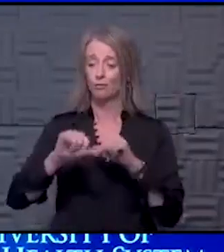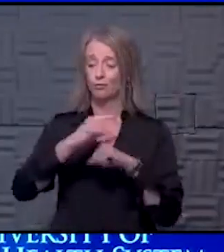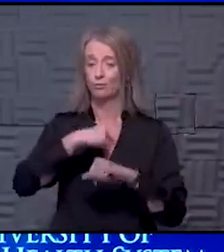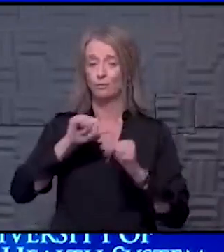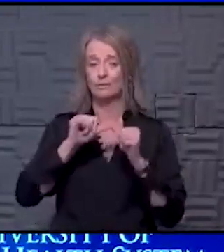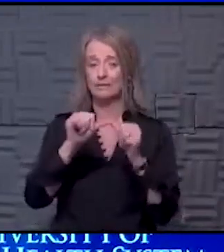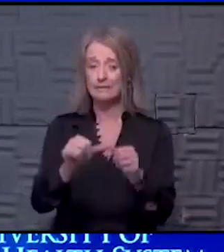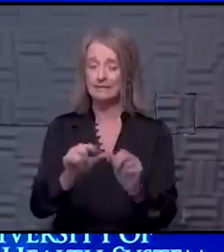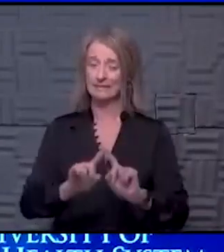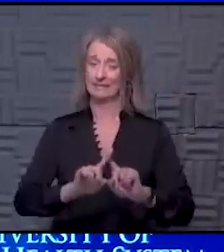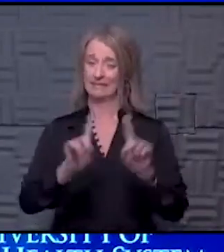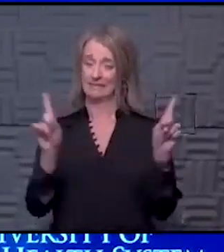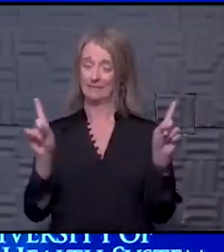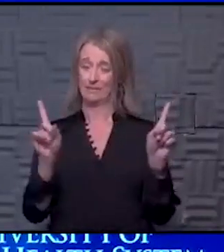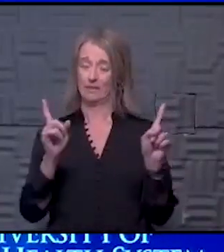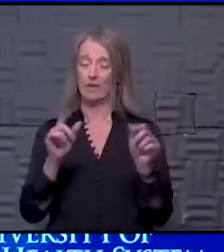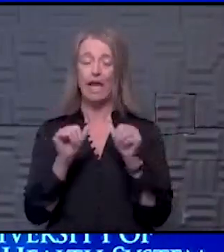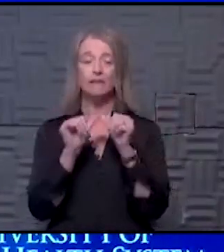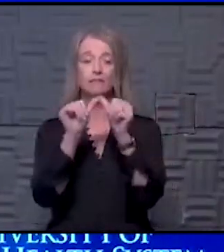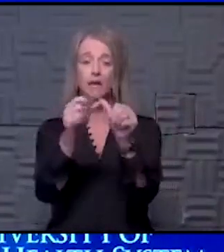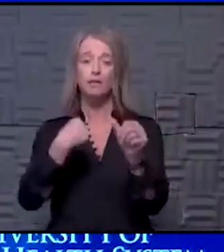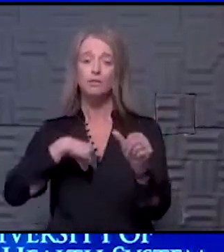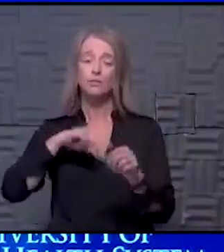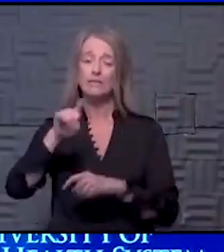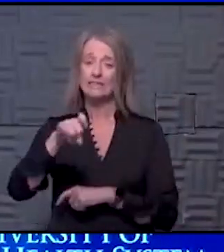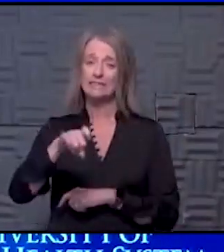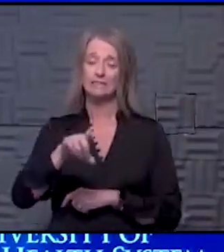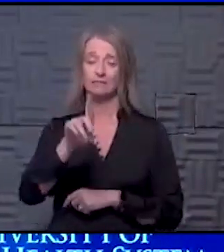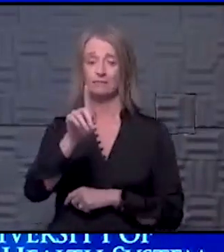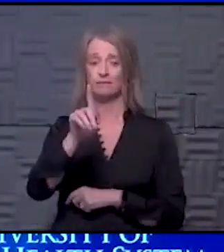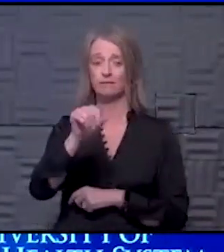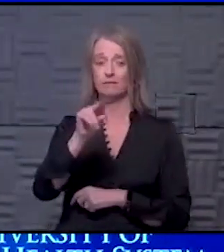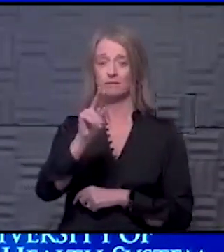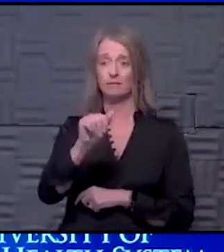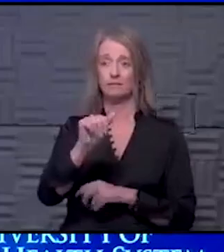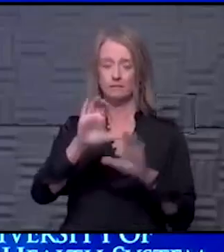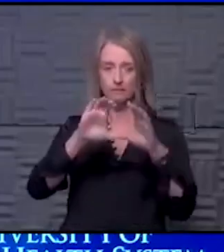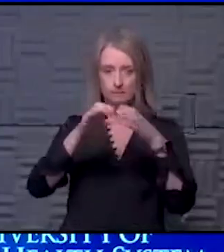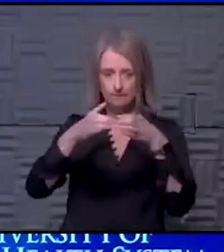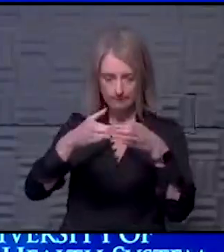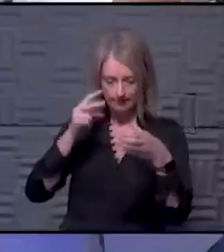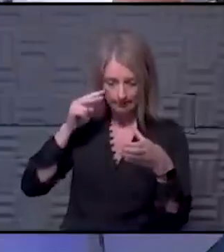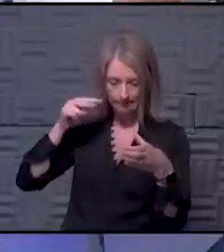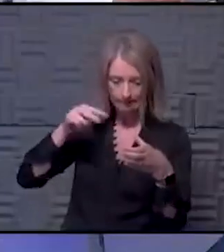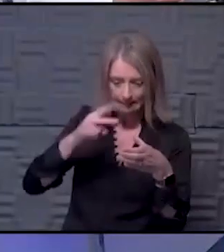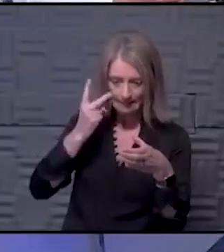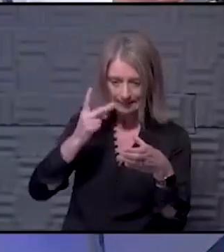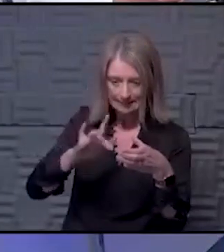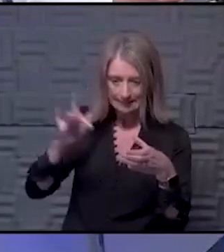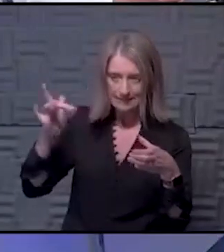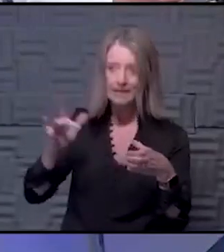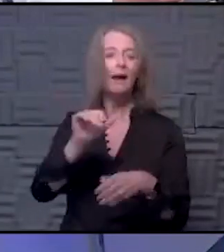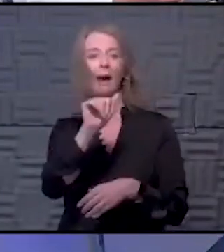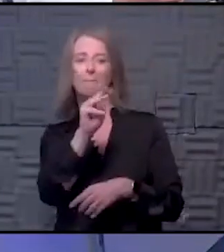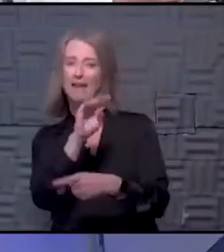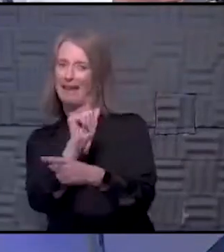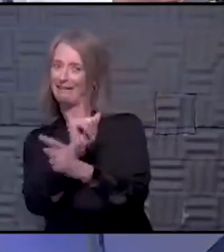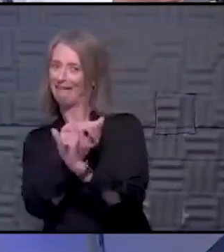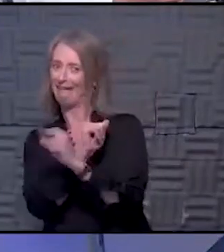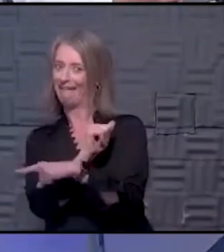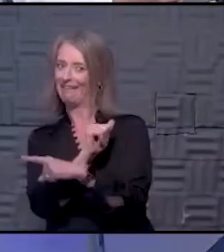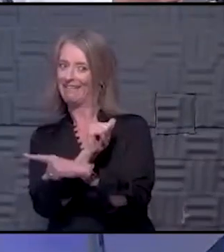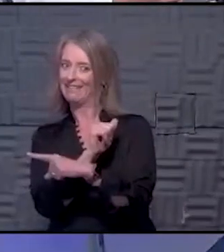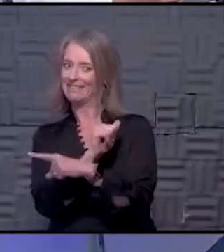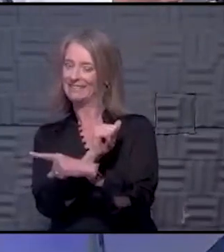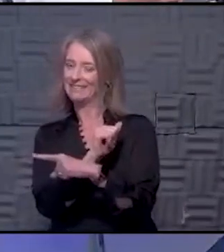this is maybe slightly different. As long as we need to, I guess, would be my answer. And Dana is going to look into his crystal ball and tell us when that is. No, Amanda's good for that. She's the